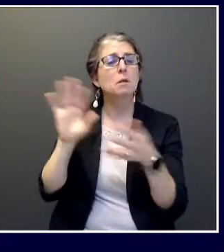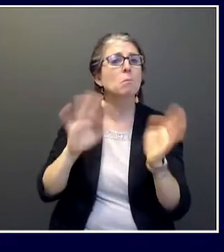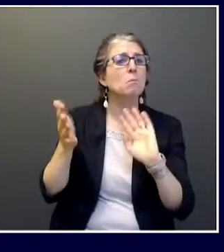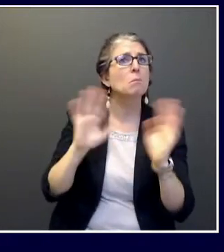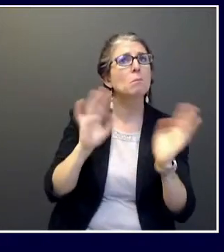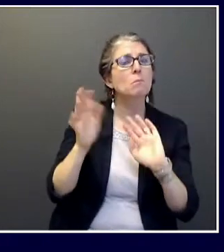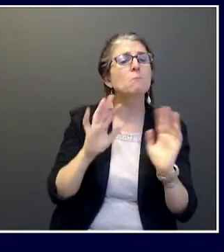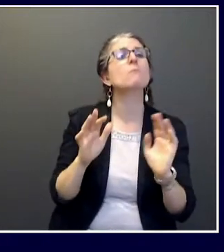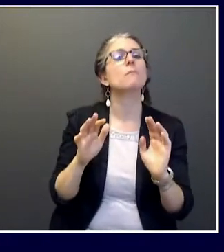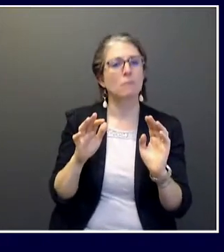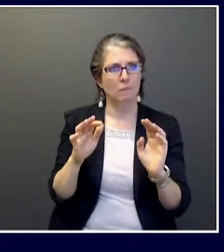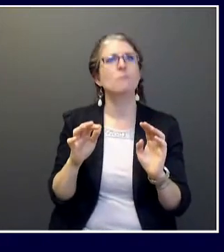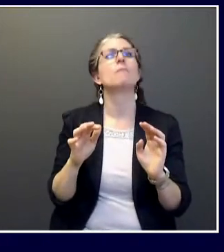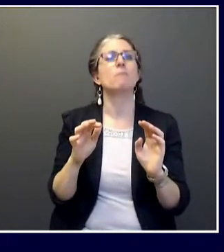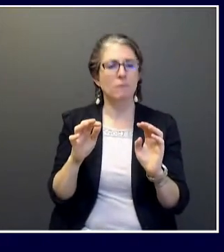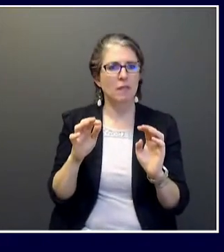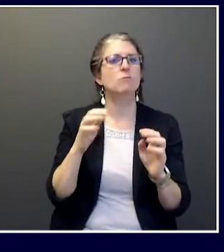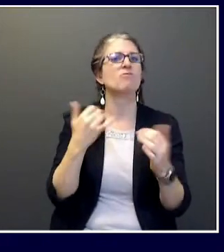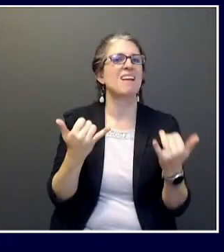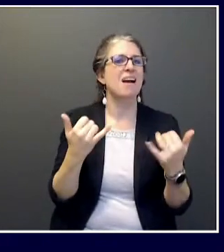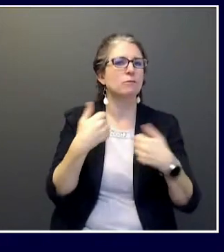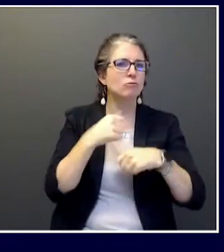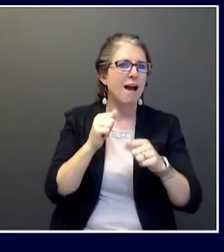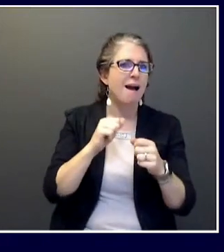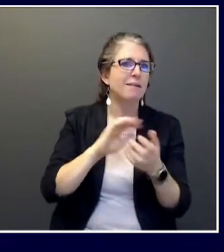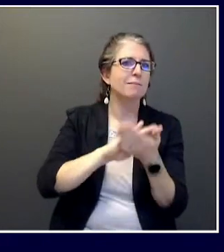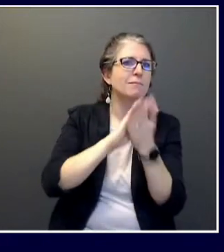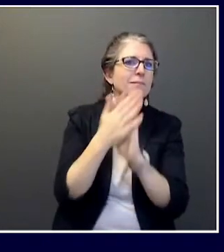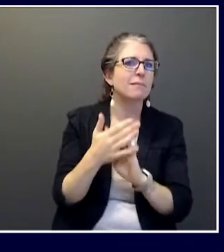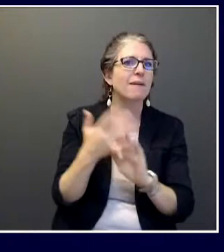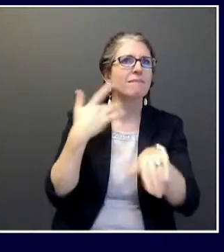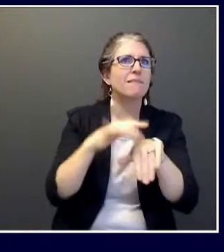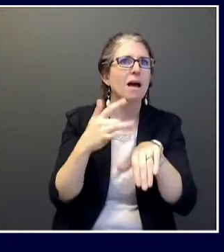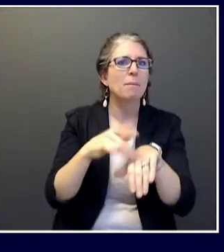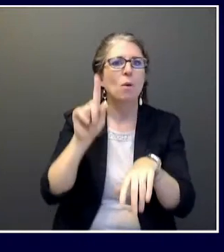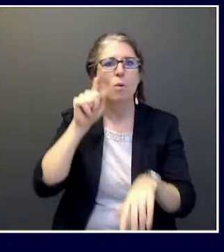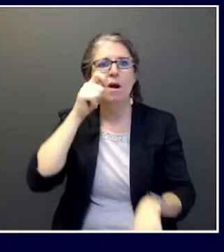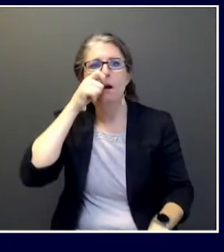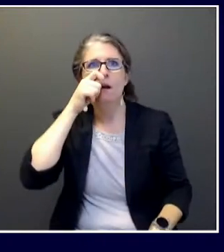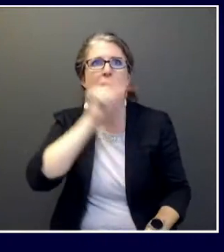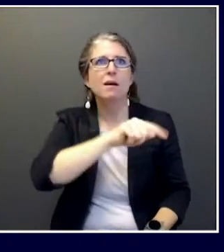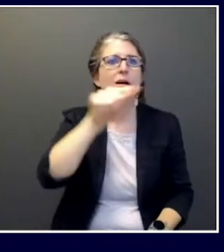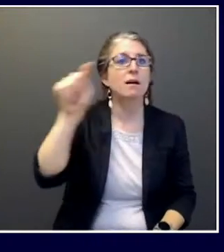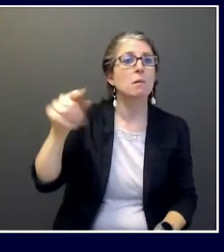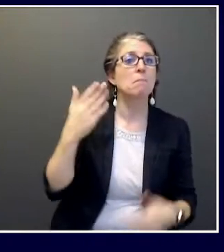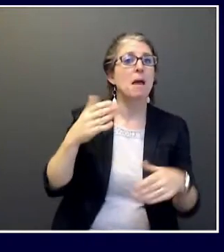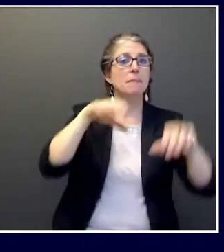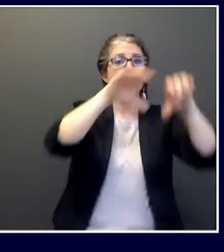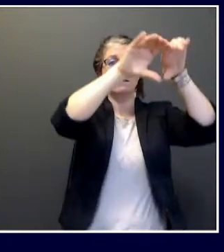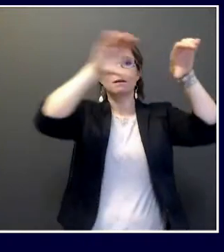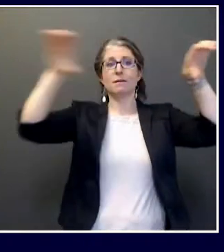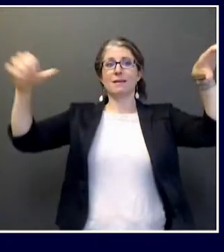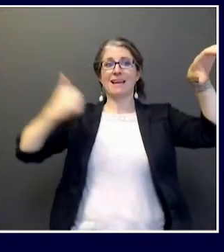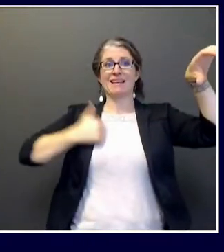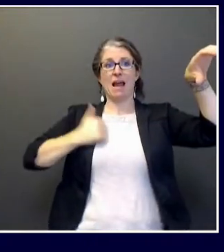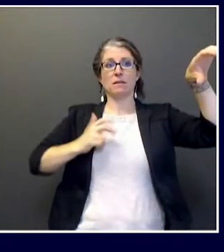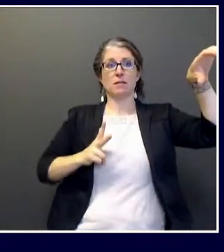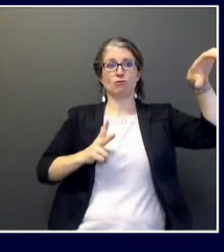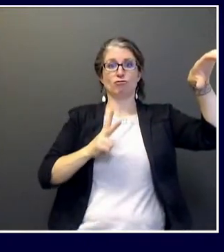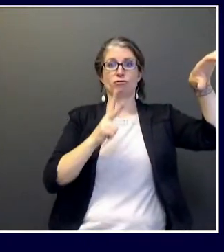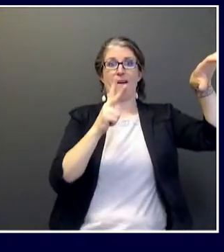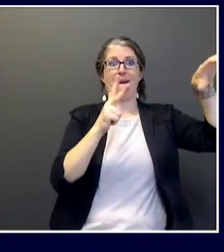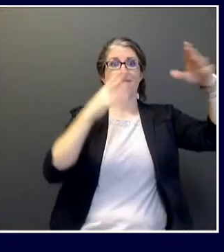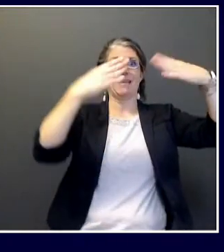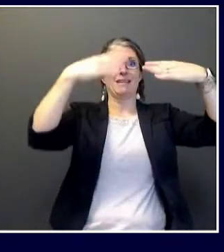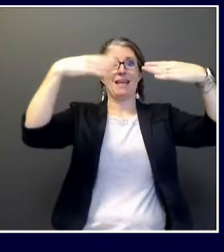work with our local providers to see what type of testing do they want to do? What kind of testing support can we provide? And how do we just expand